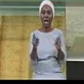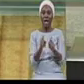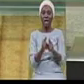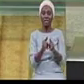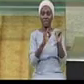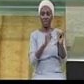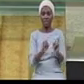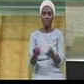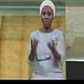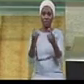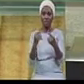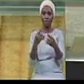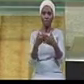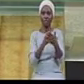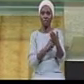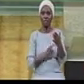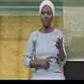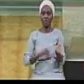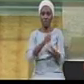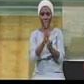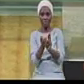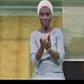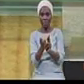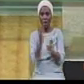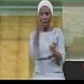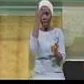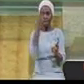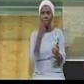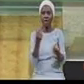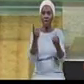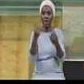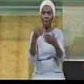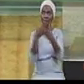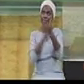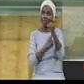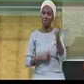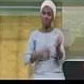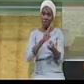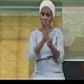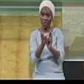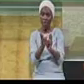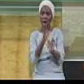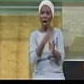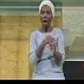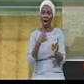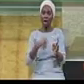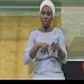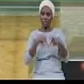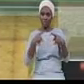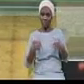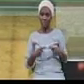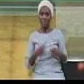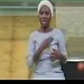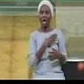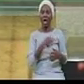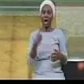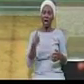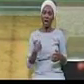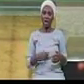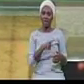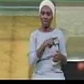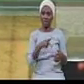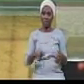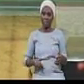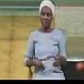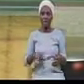Lord repenting, and the princes and the priests have gone before the Lord repenting, the prodigal, the prophet, they've gone before